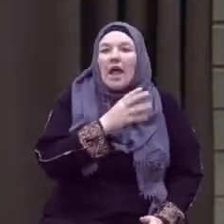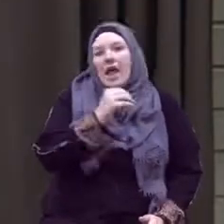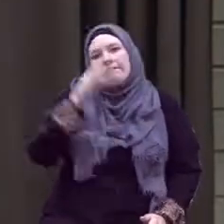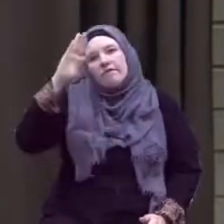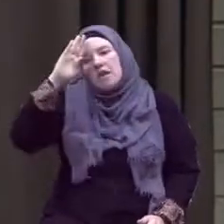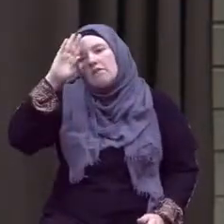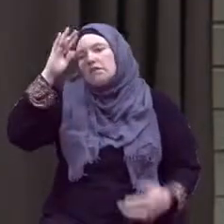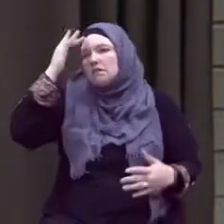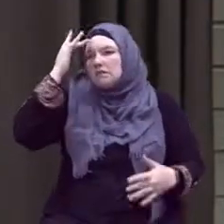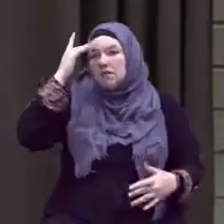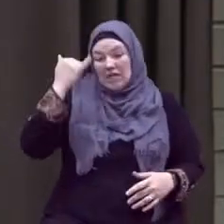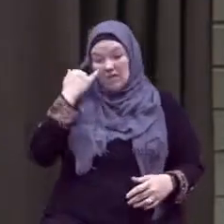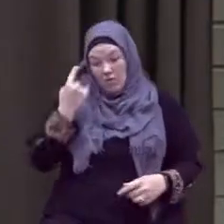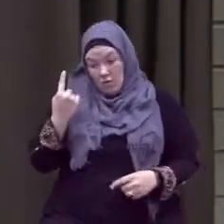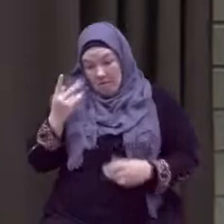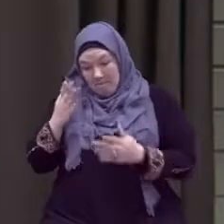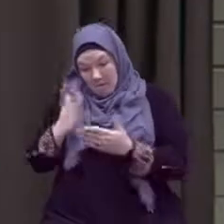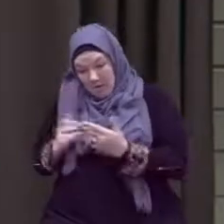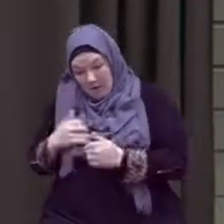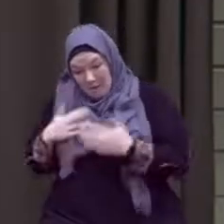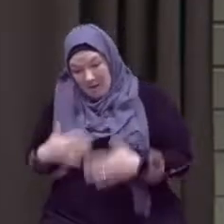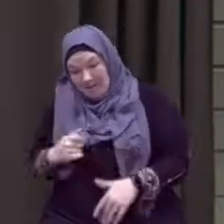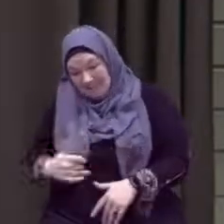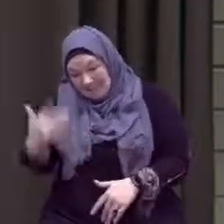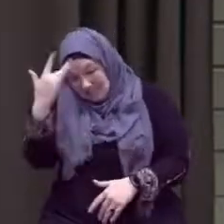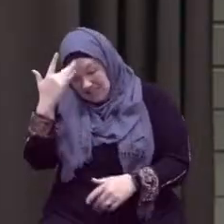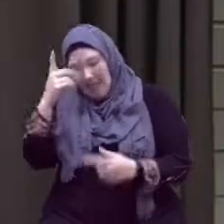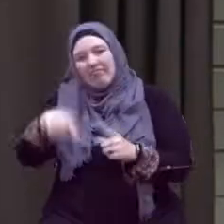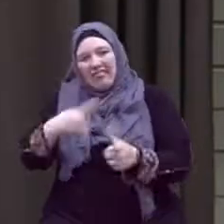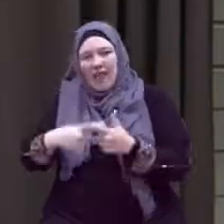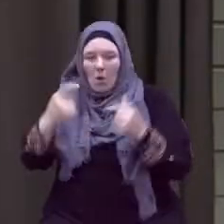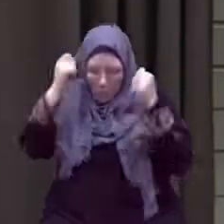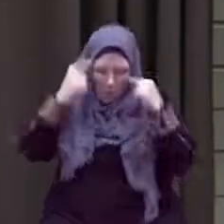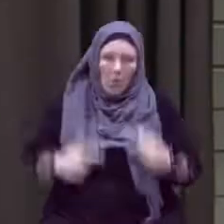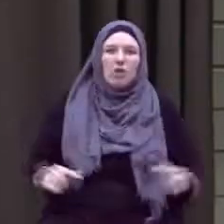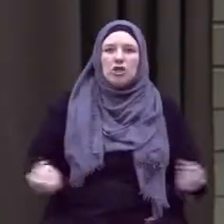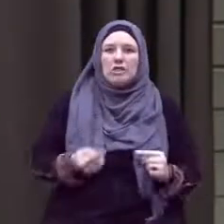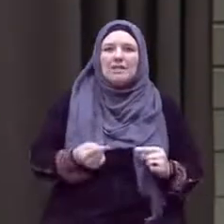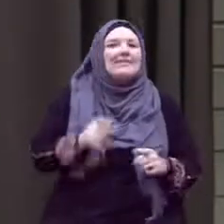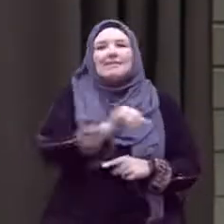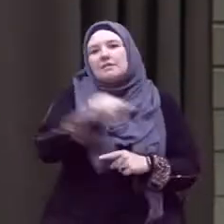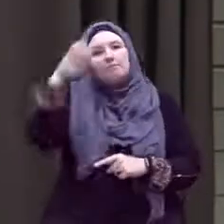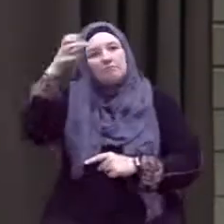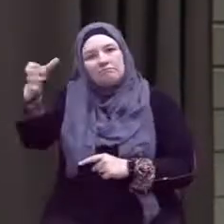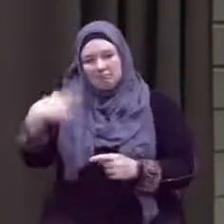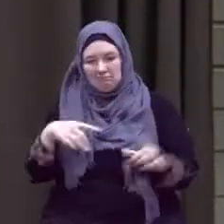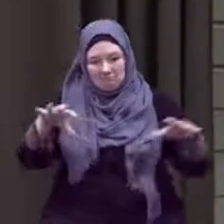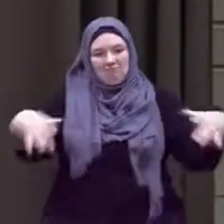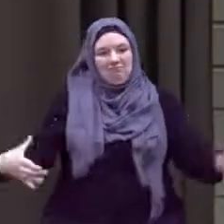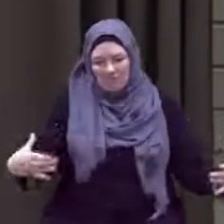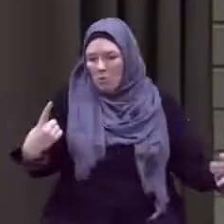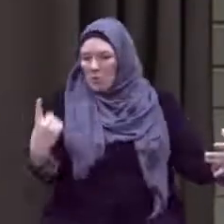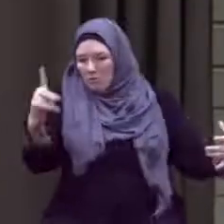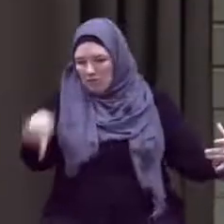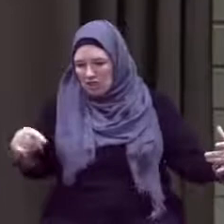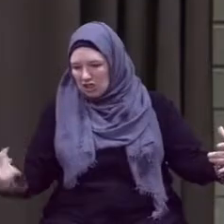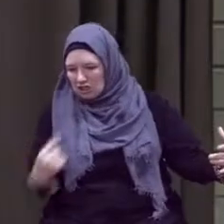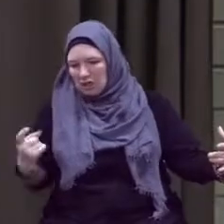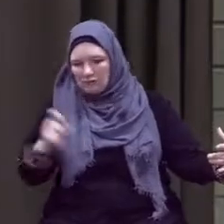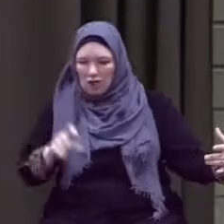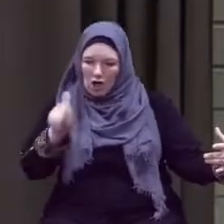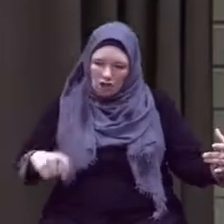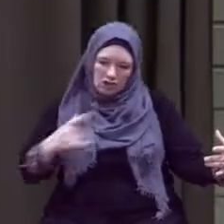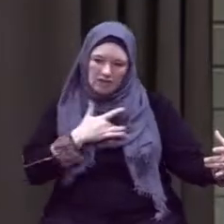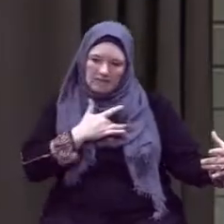fever. We don't appreciate all of this. What and when do we start appreciating what Allah is telling